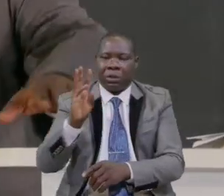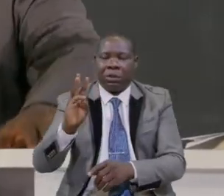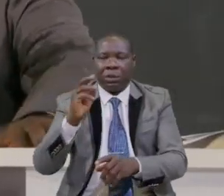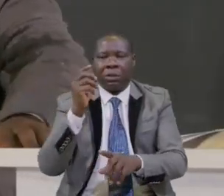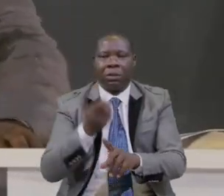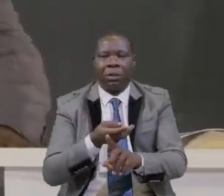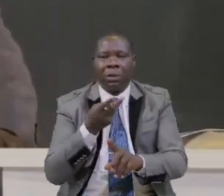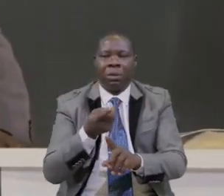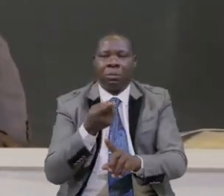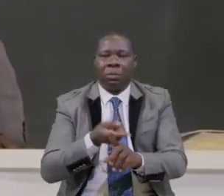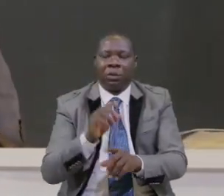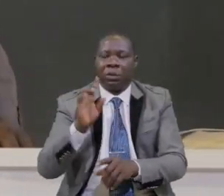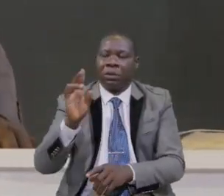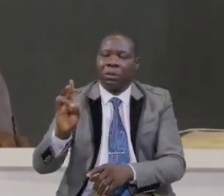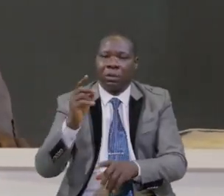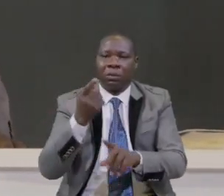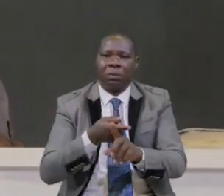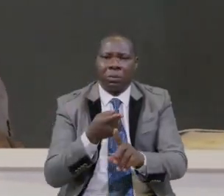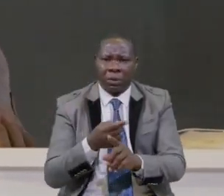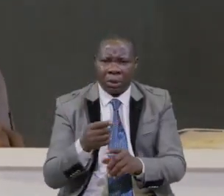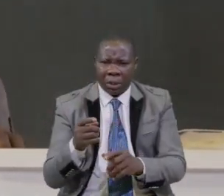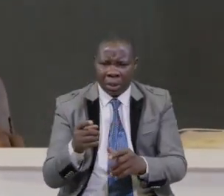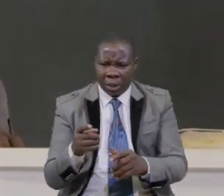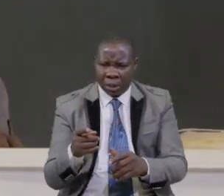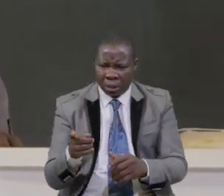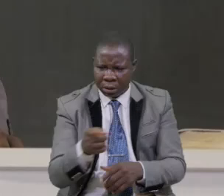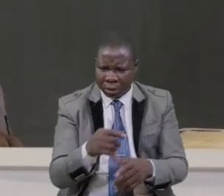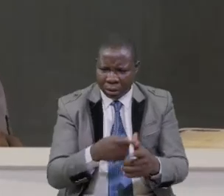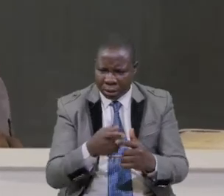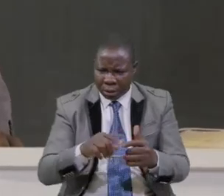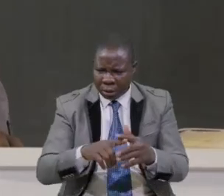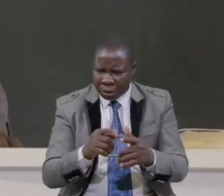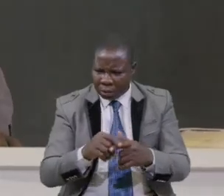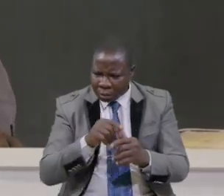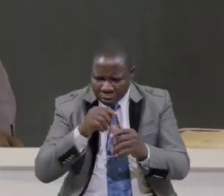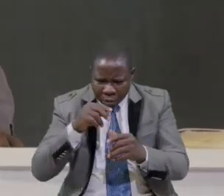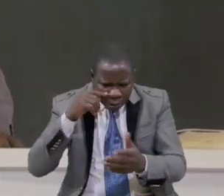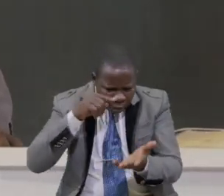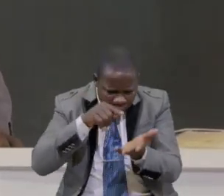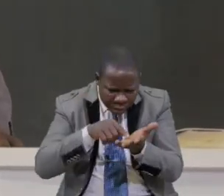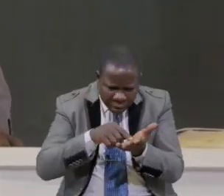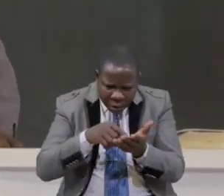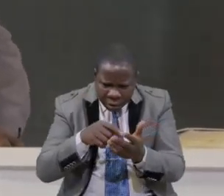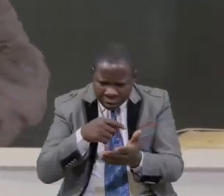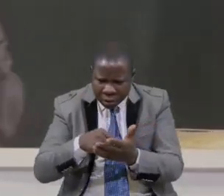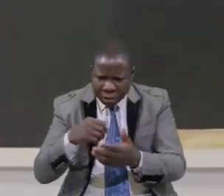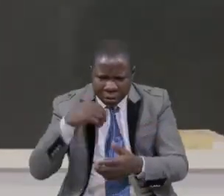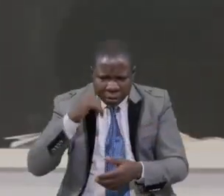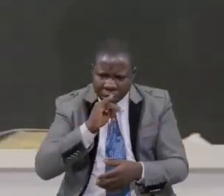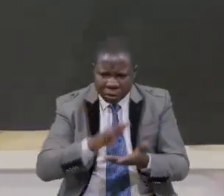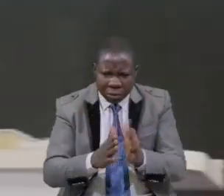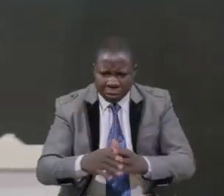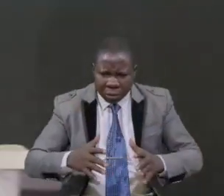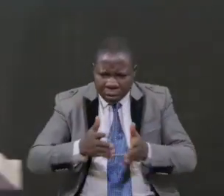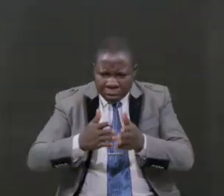they now start to notice this girl is becoming bigger and puffy. And you see, the